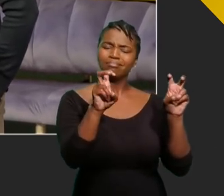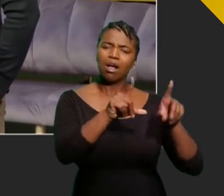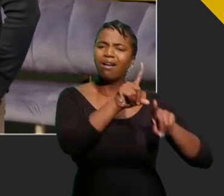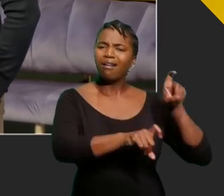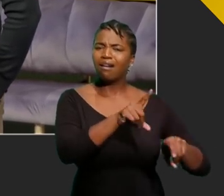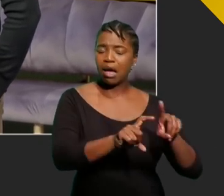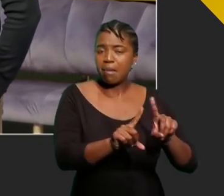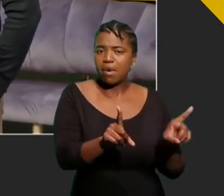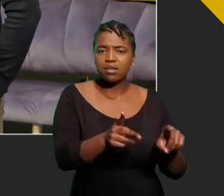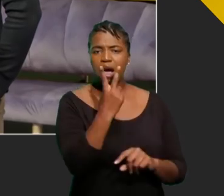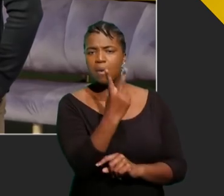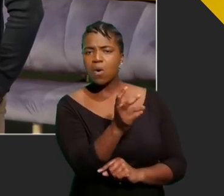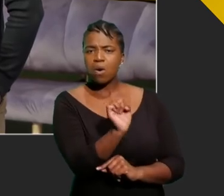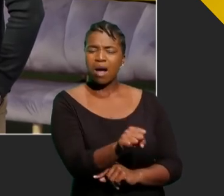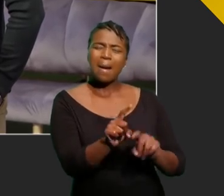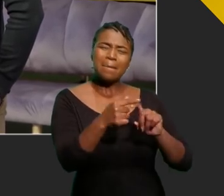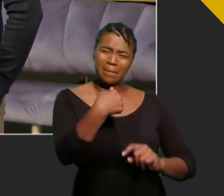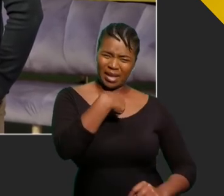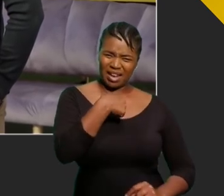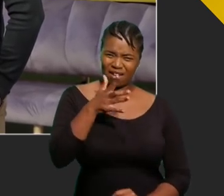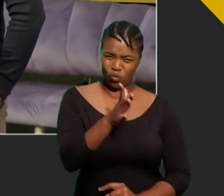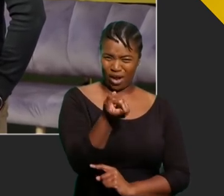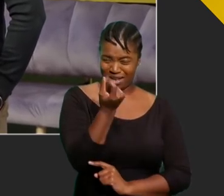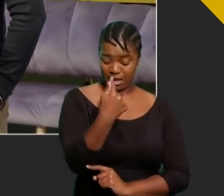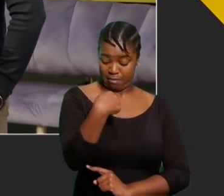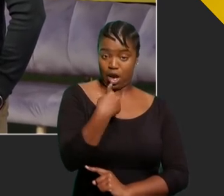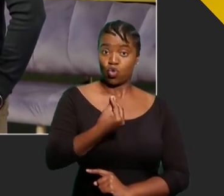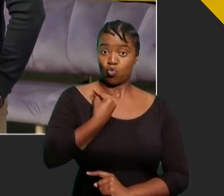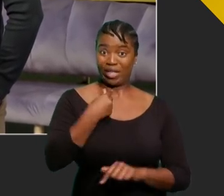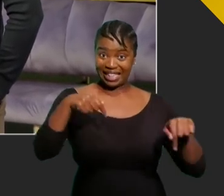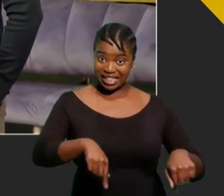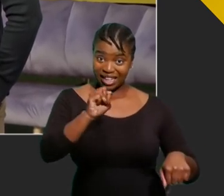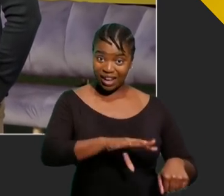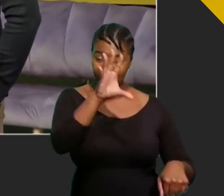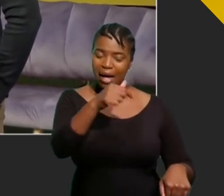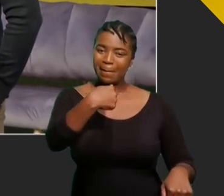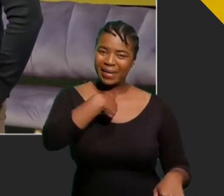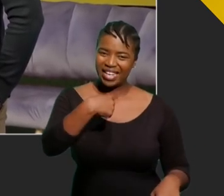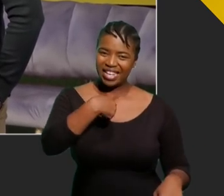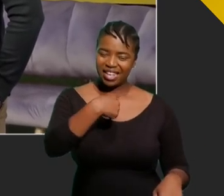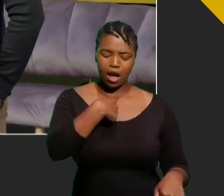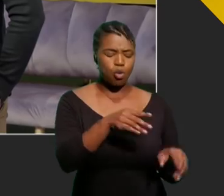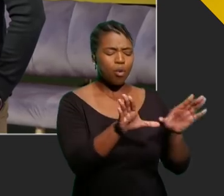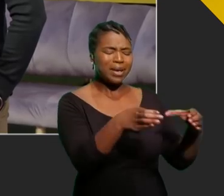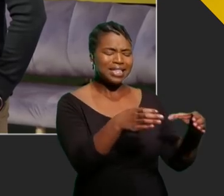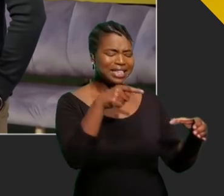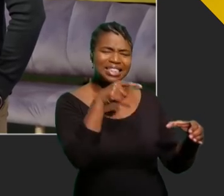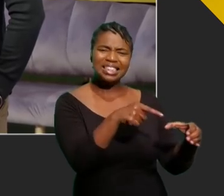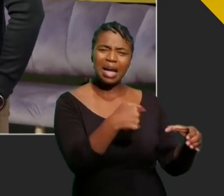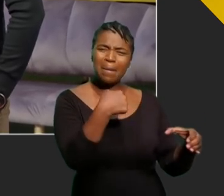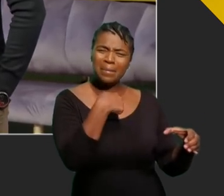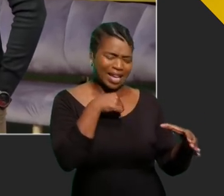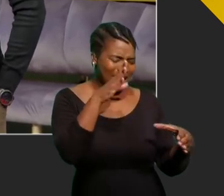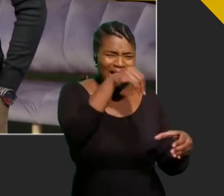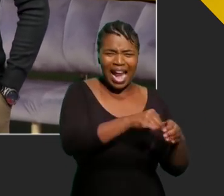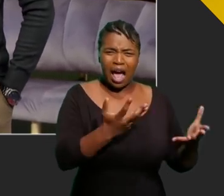involved in, right, Bona? Now, I want to understand, as a young person in South Africa, as Moswa Melody, how does the commission affect me?